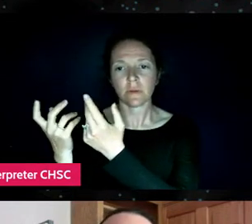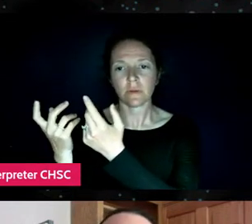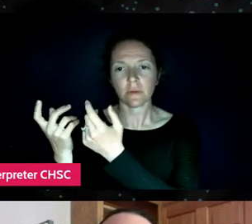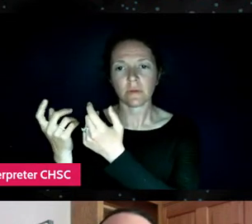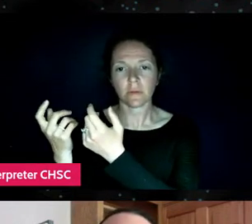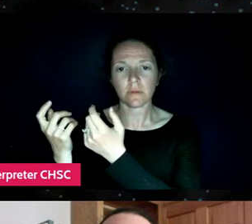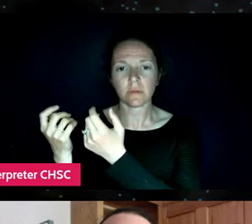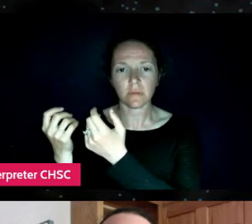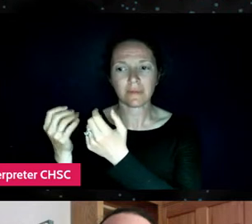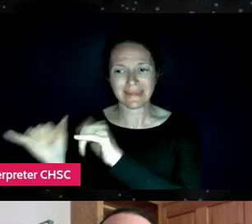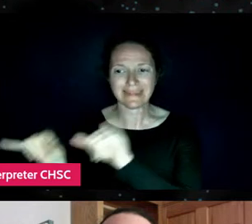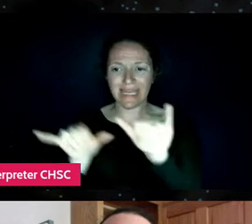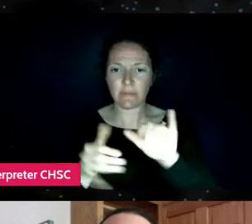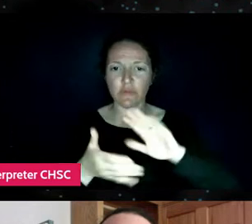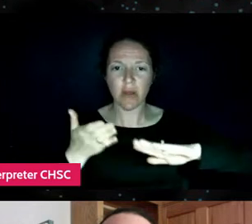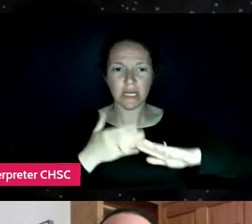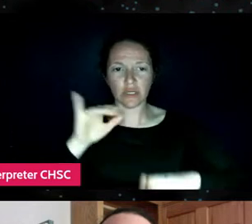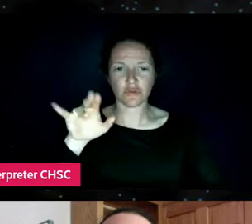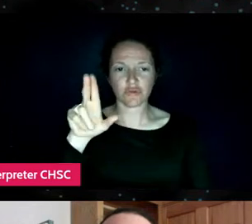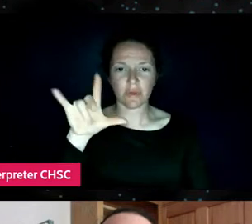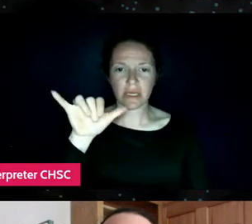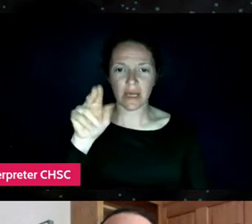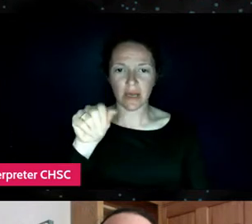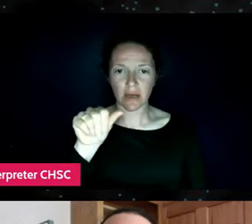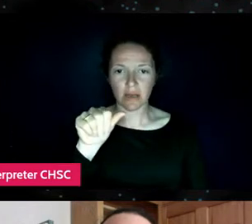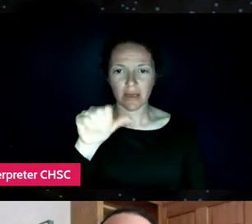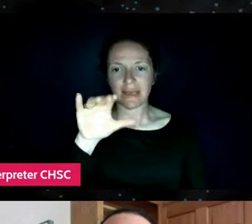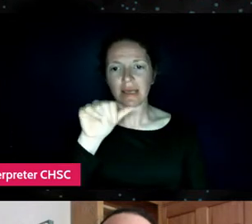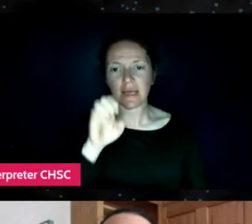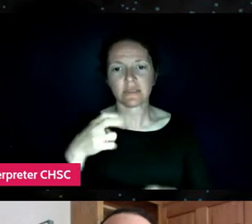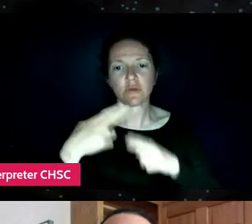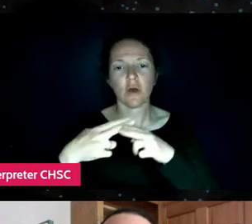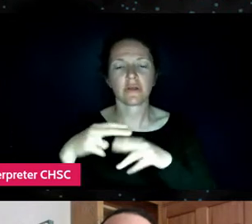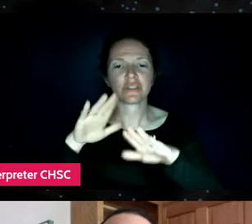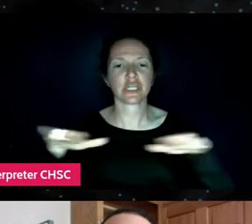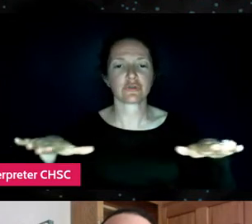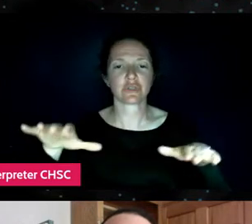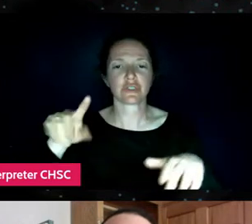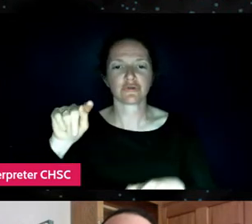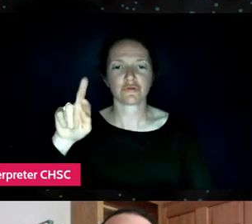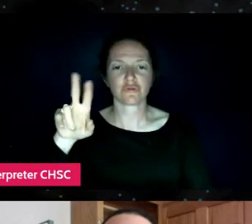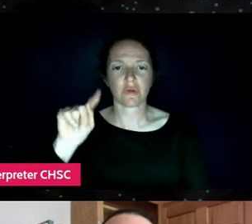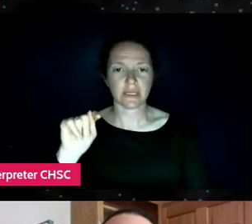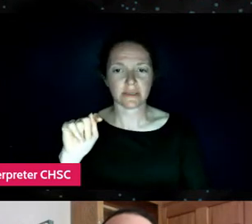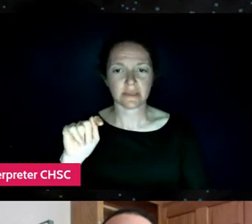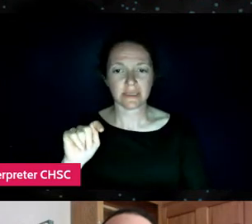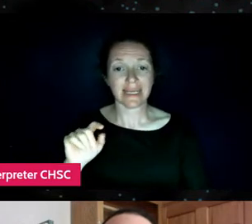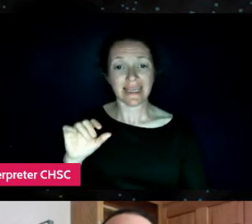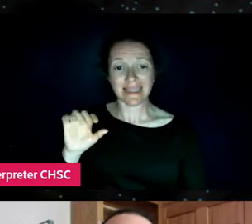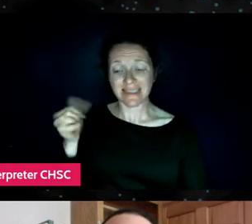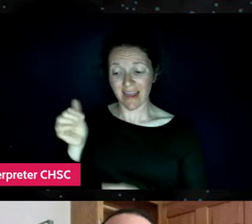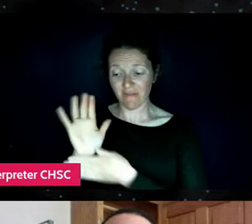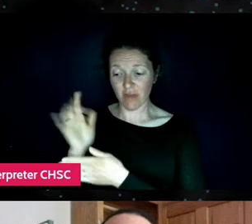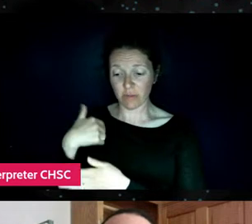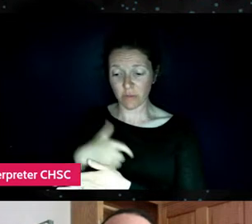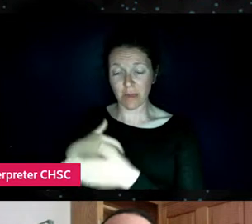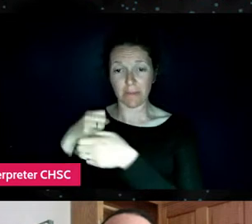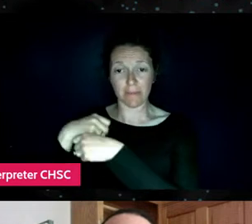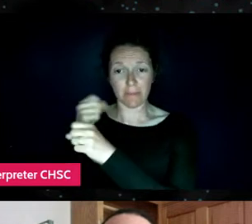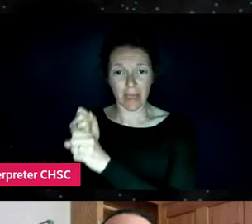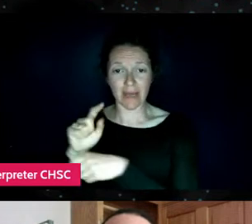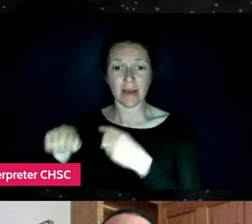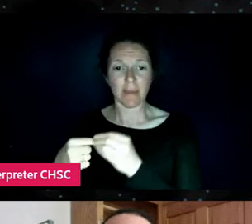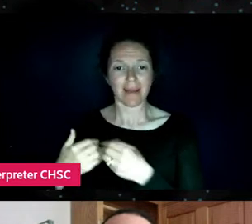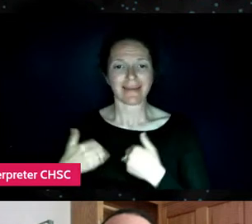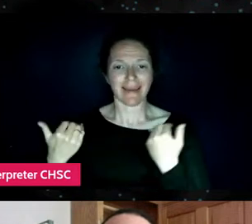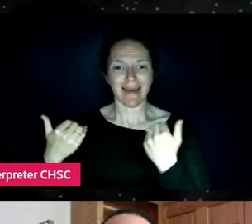running the Giuliani case, Our Children's Trust. And the 10 short films that we did were about these young plaintiffs and